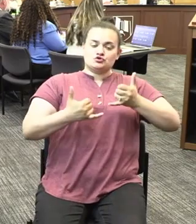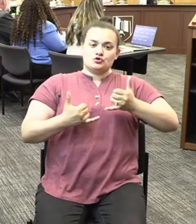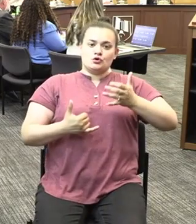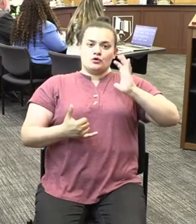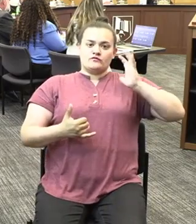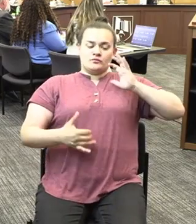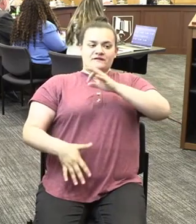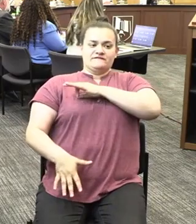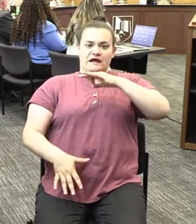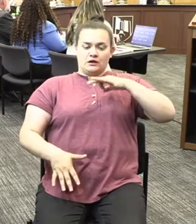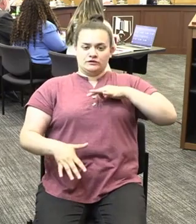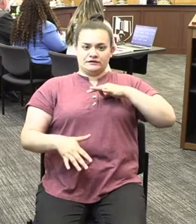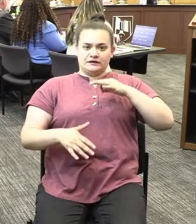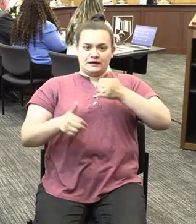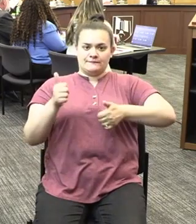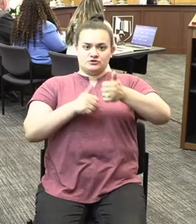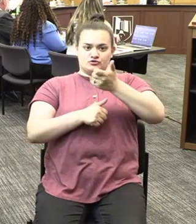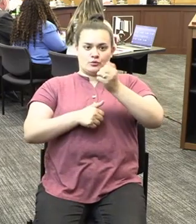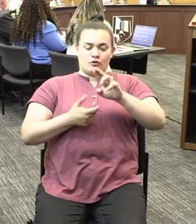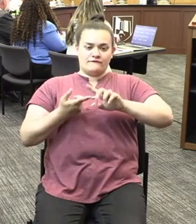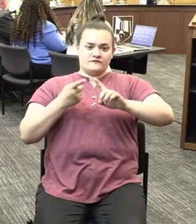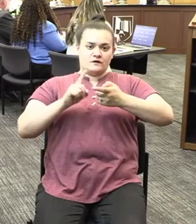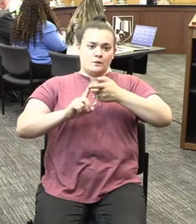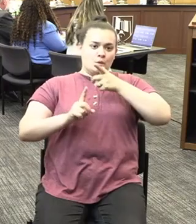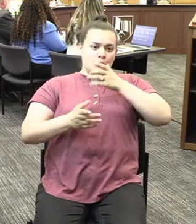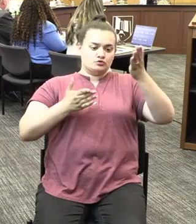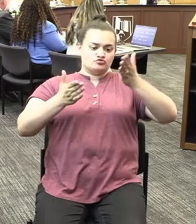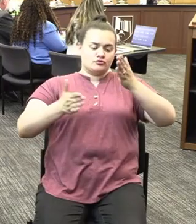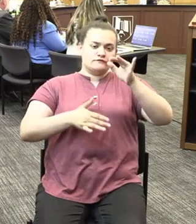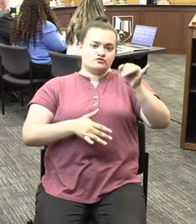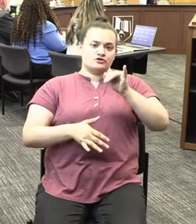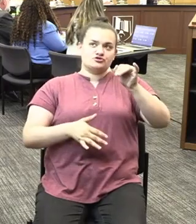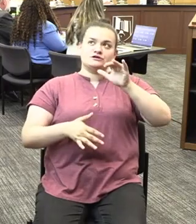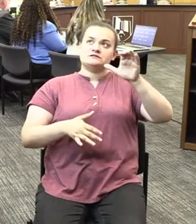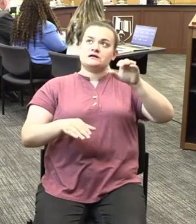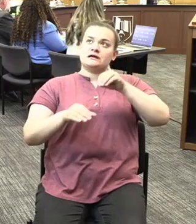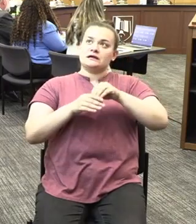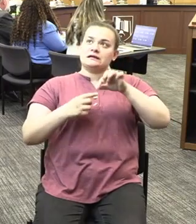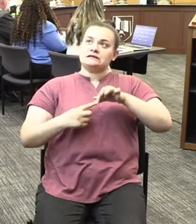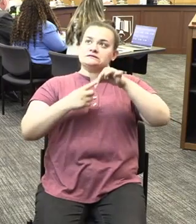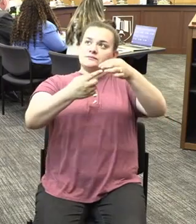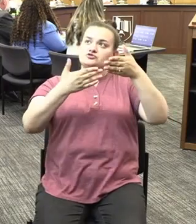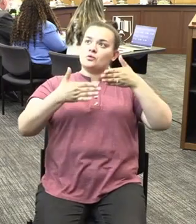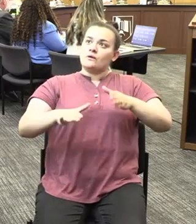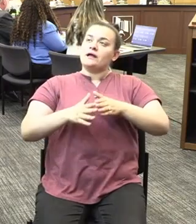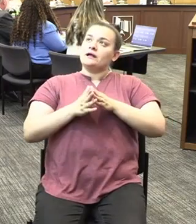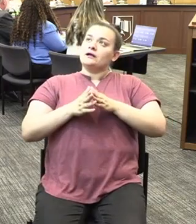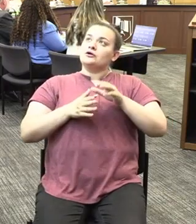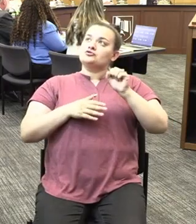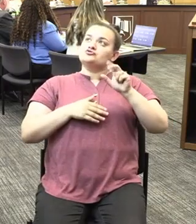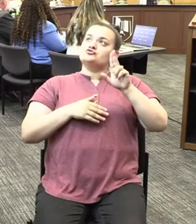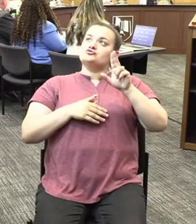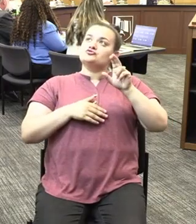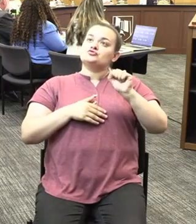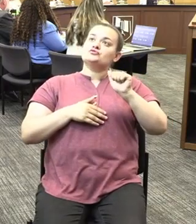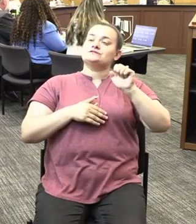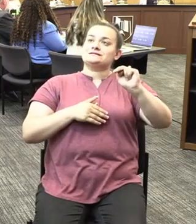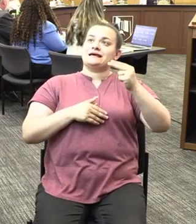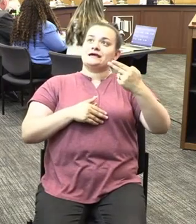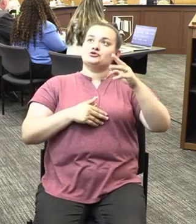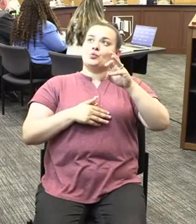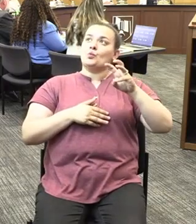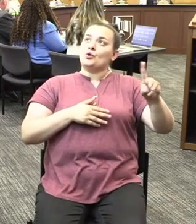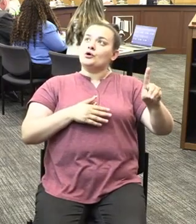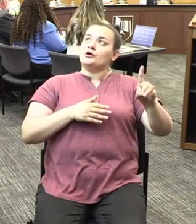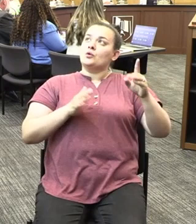faculty member, administrator, or friend who has served Joliet Junior College in an exceptional way. Susan H. Wood organized and fostered the